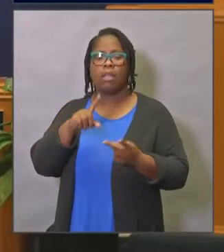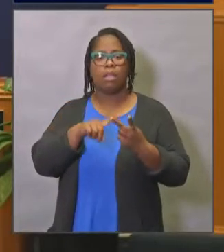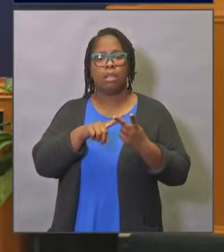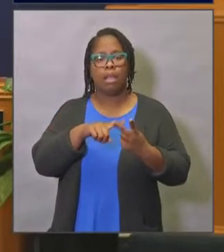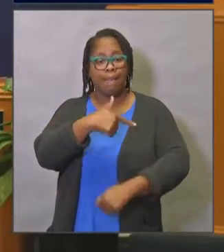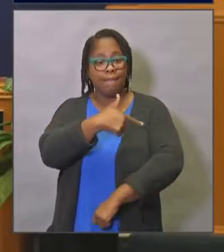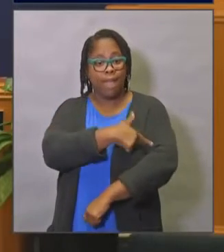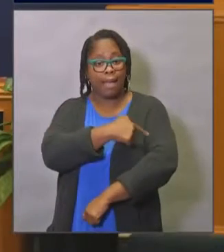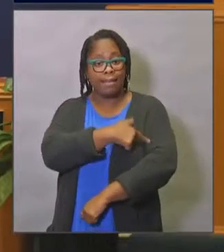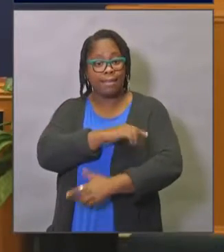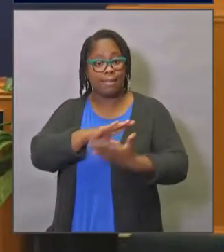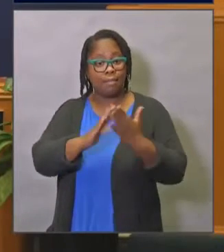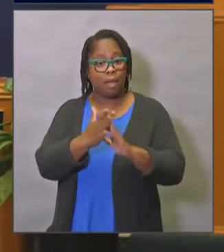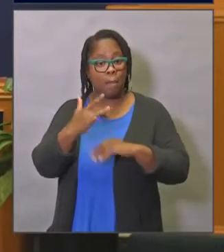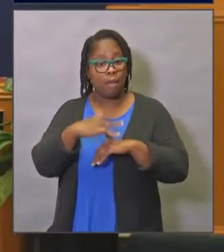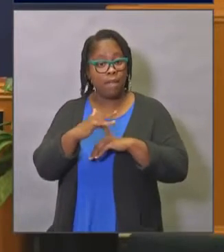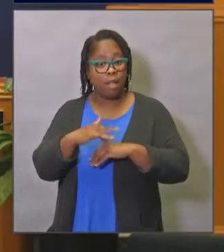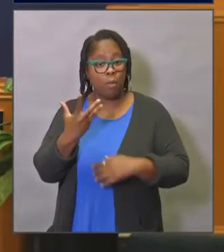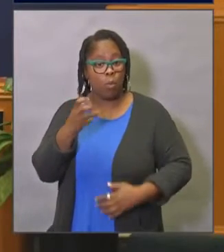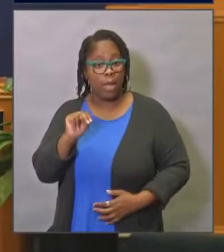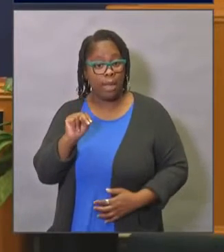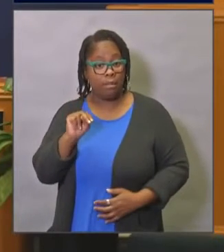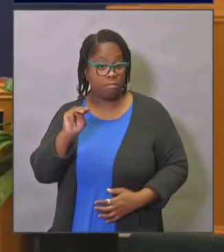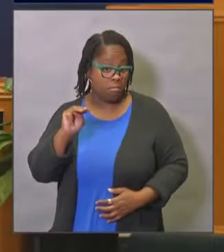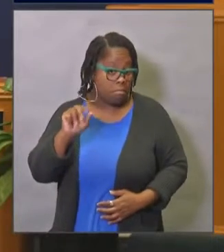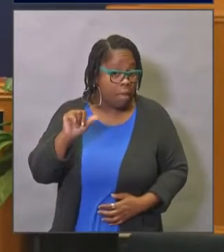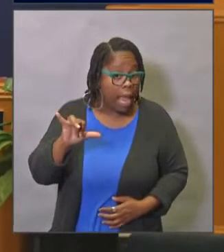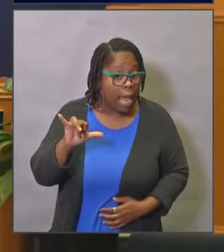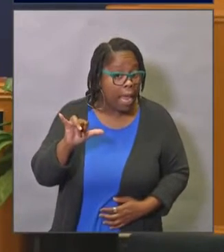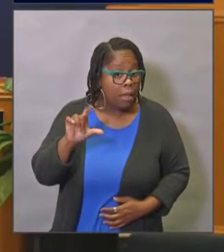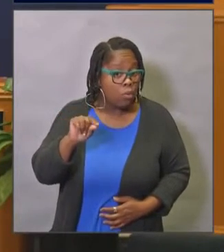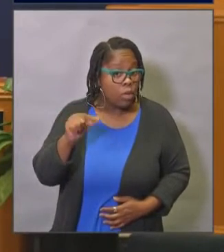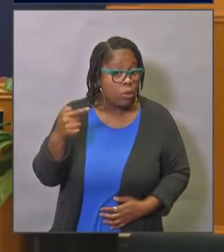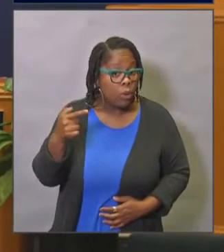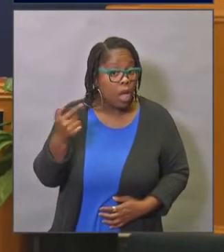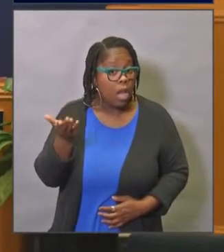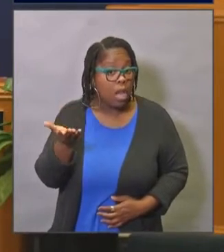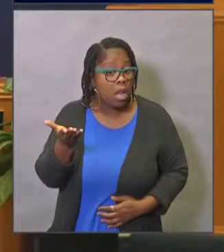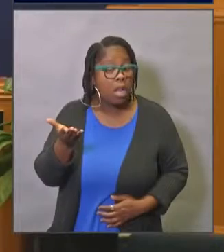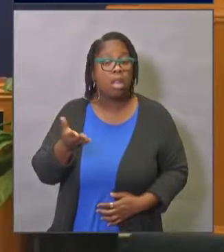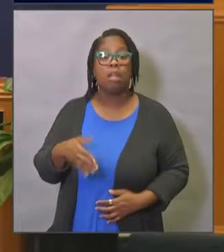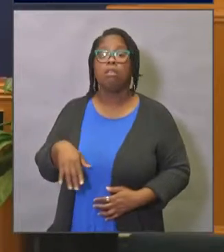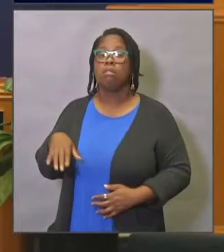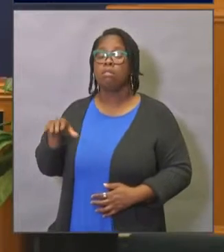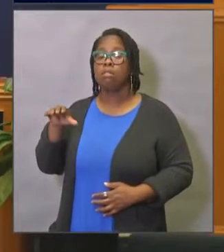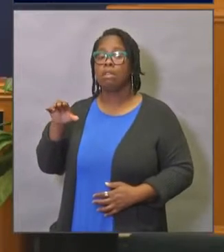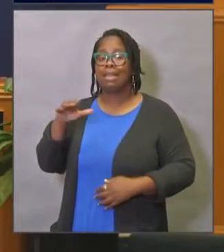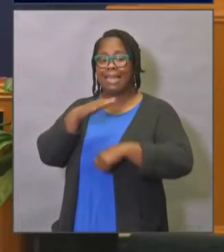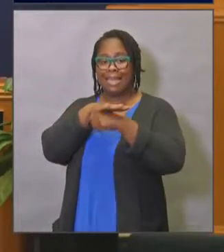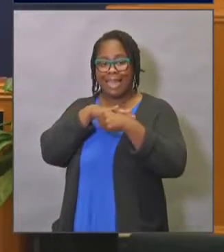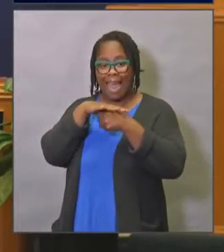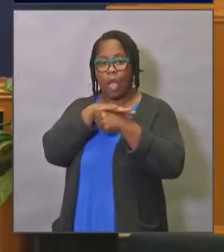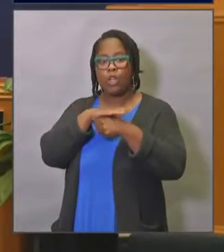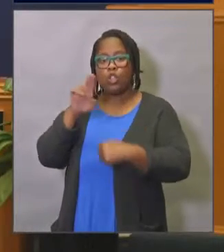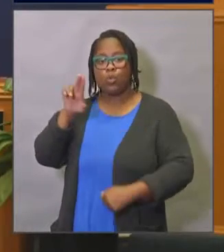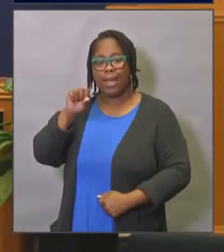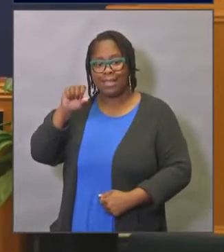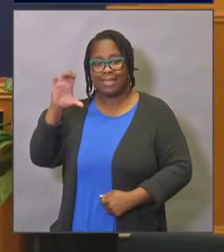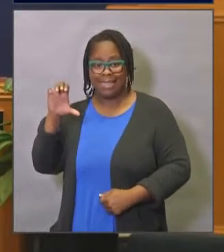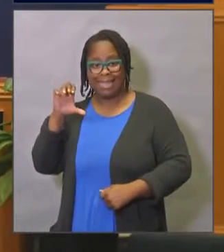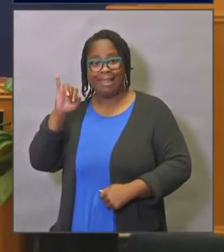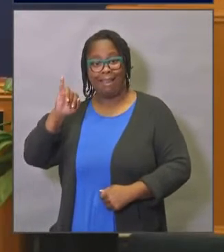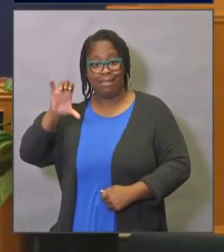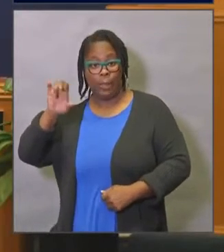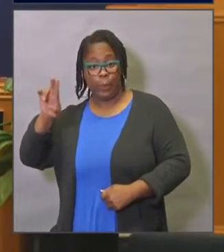would they become available for everyone? Maybe May? Dr. Galley, can you share with us whether County USC's intensive care unit has been full and